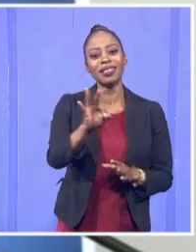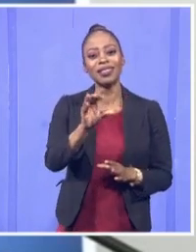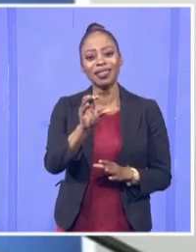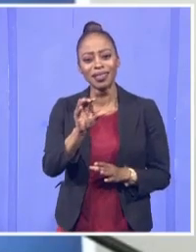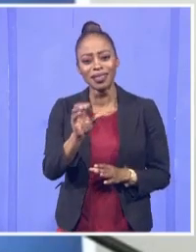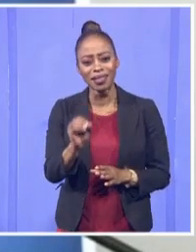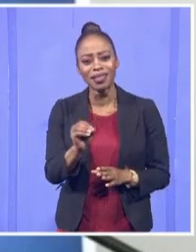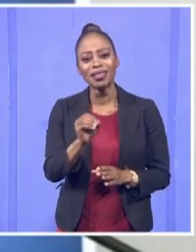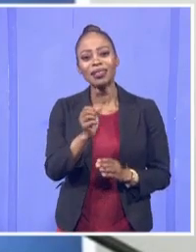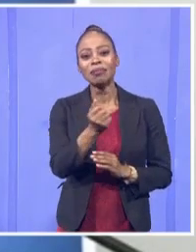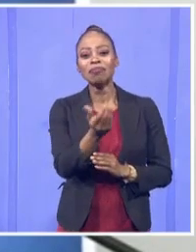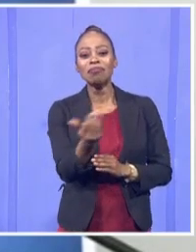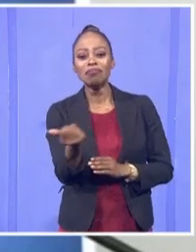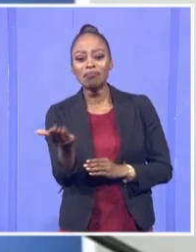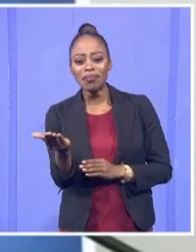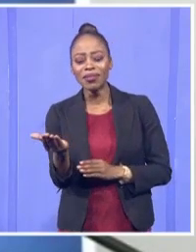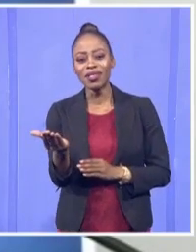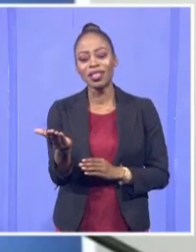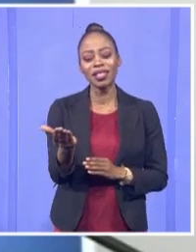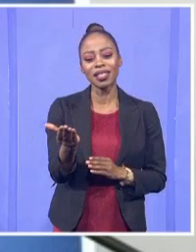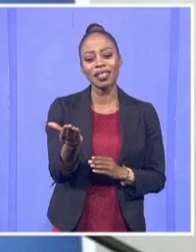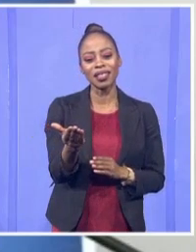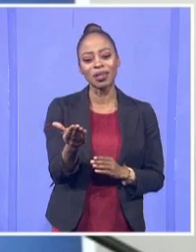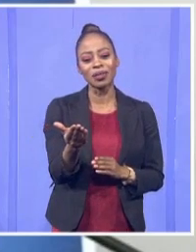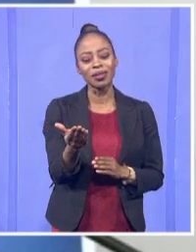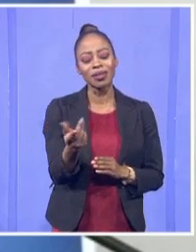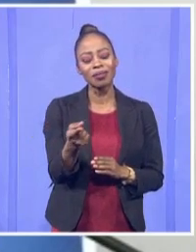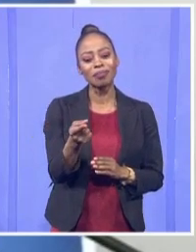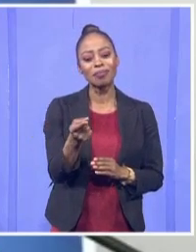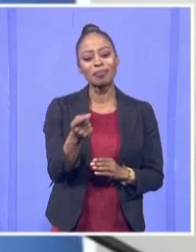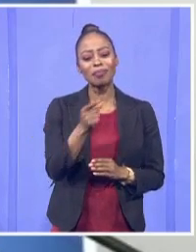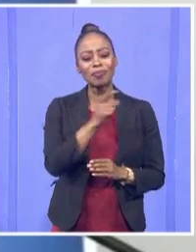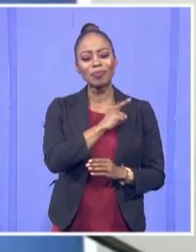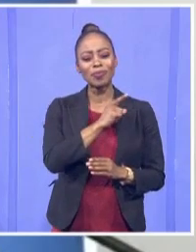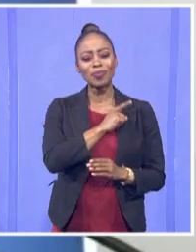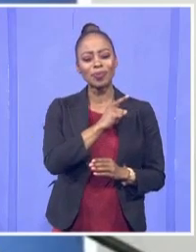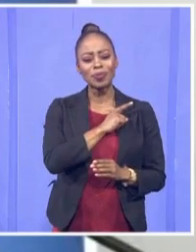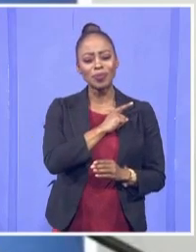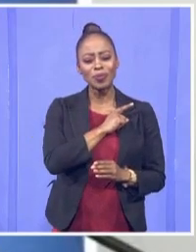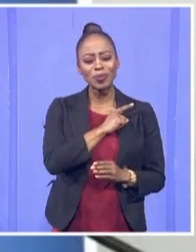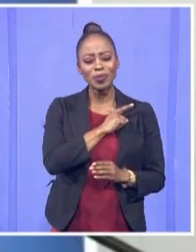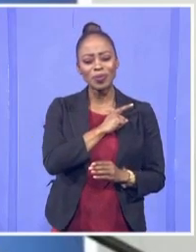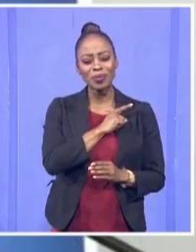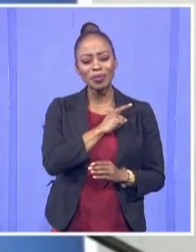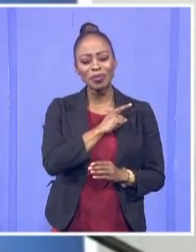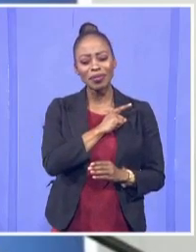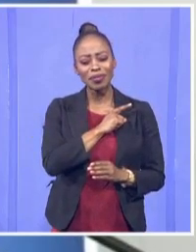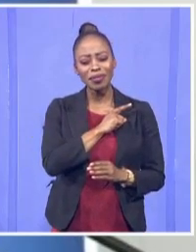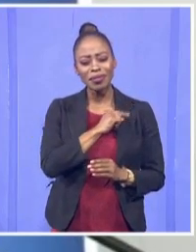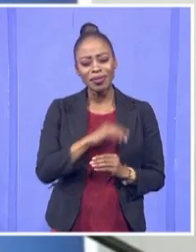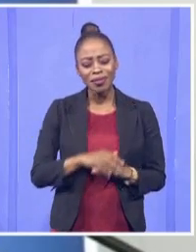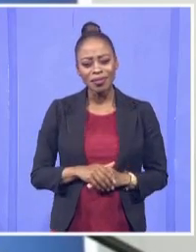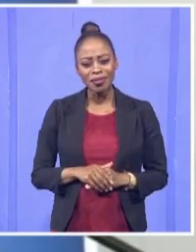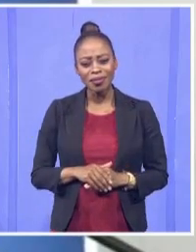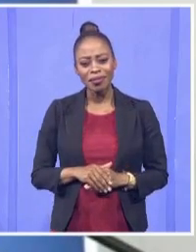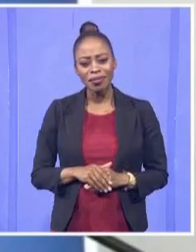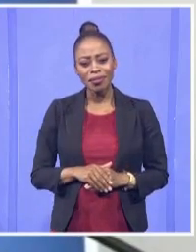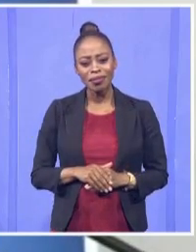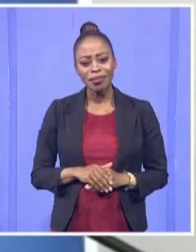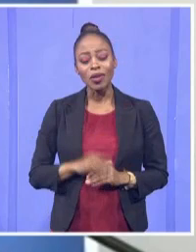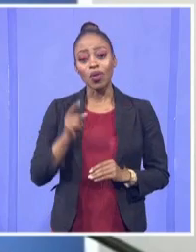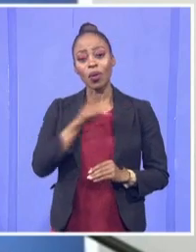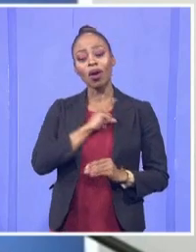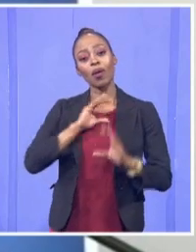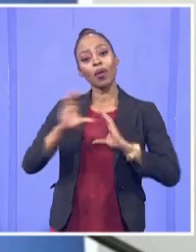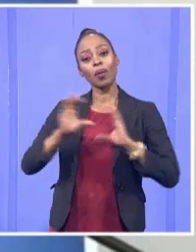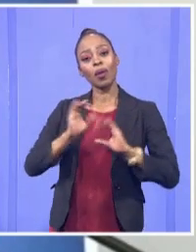applications within the public education space, it's very important. Within the public education space is an indication that